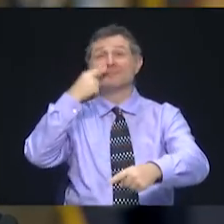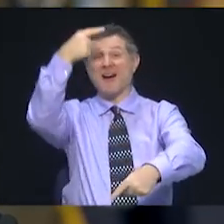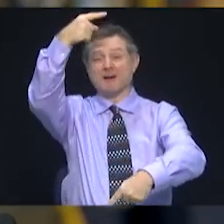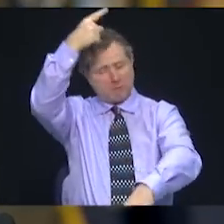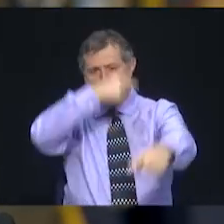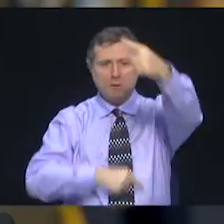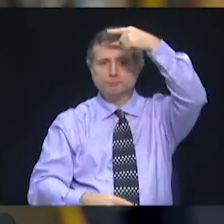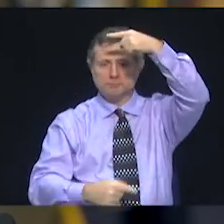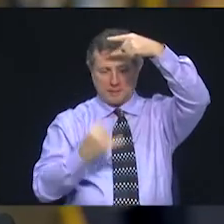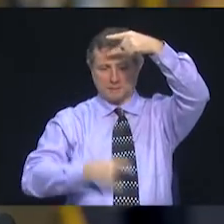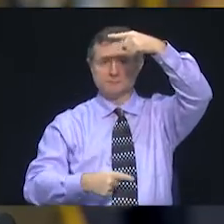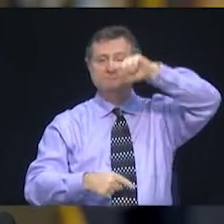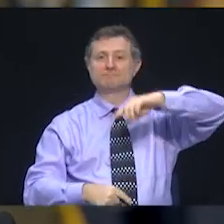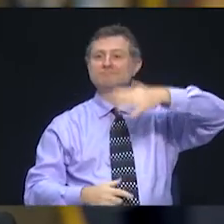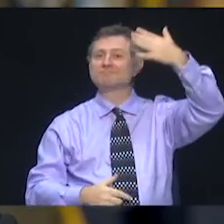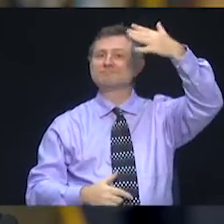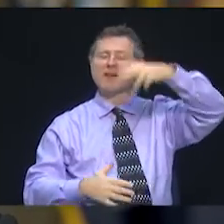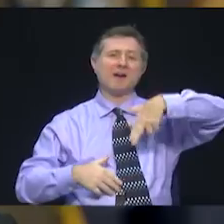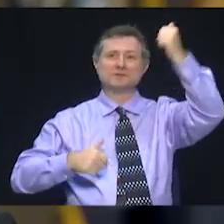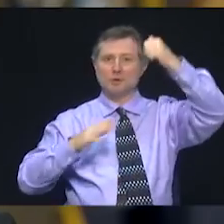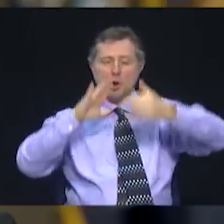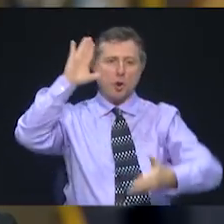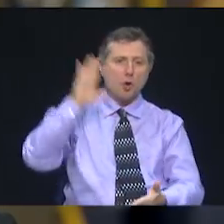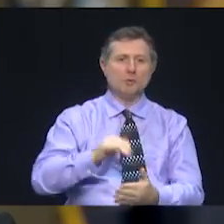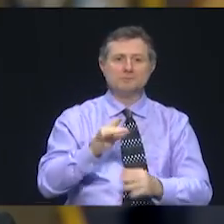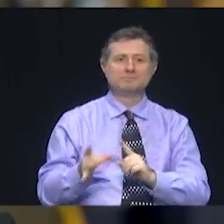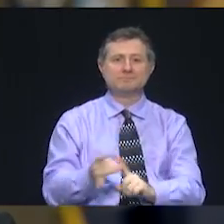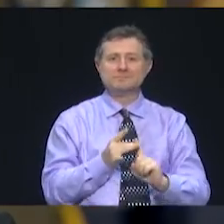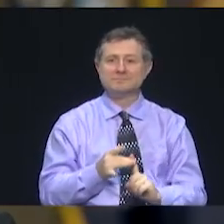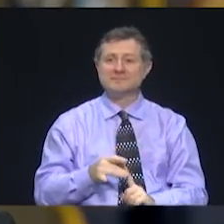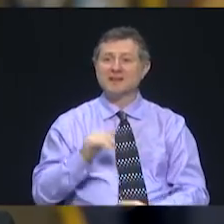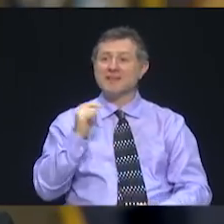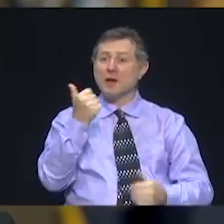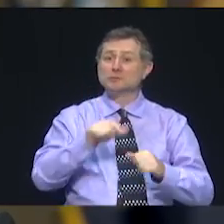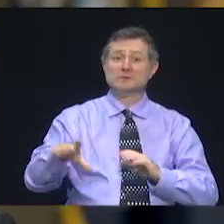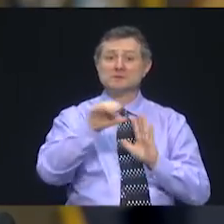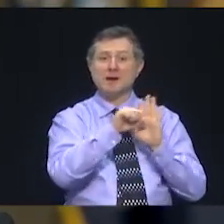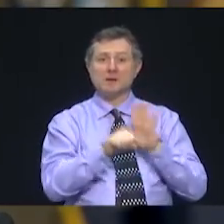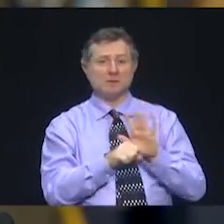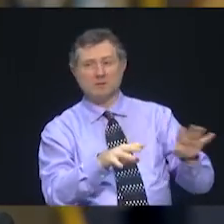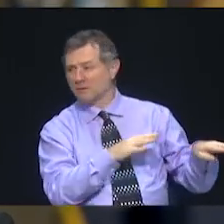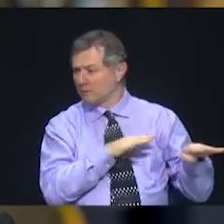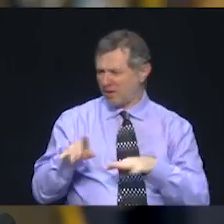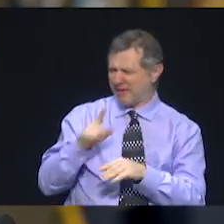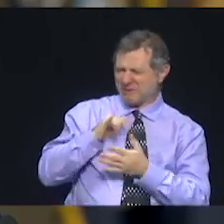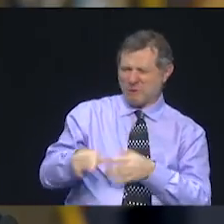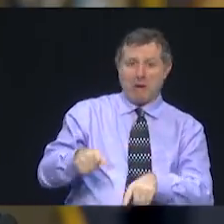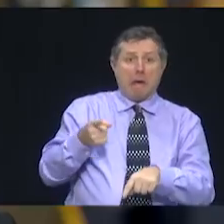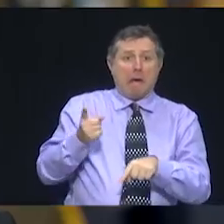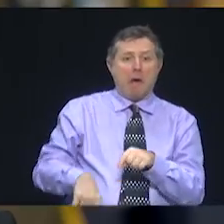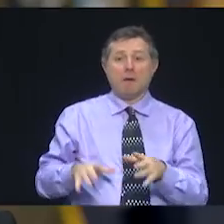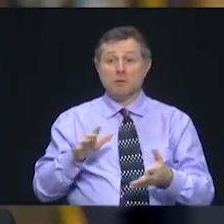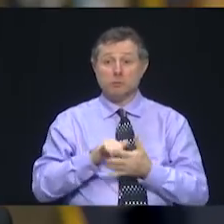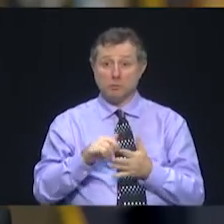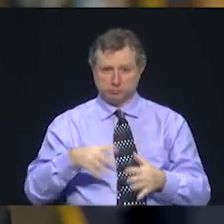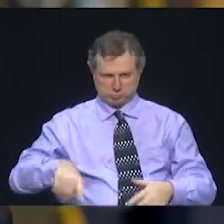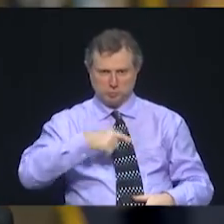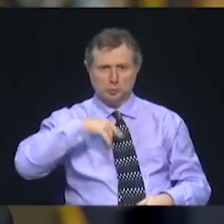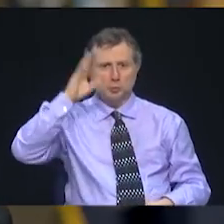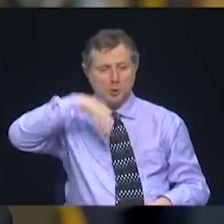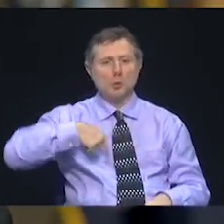infection rates in the country. Nobody thought that we could do it, but New Yorkers did it.